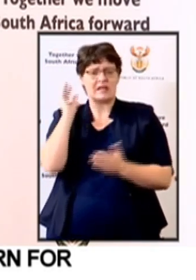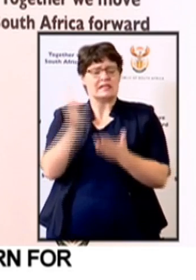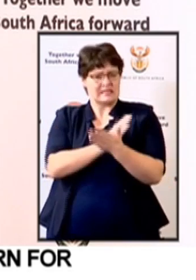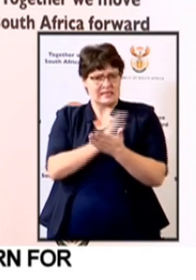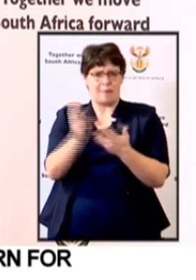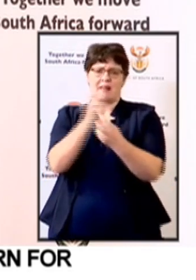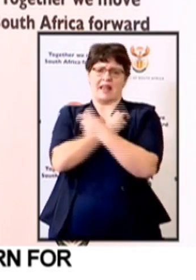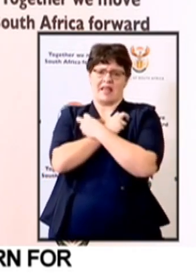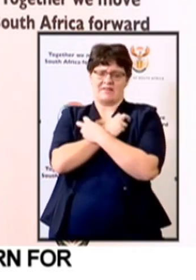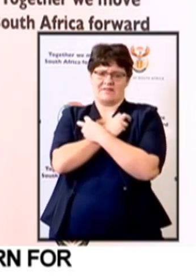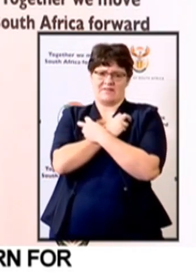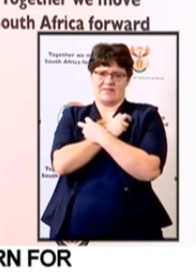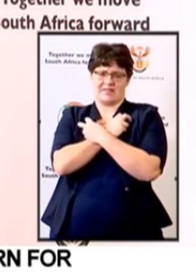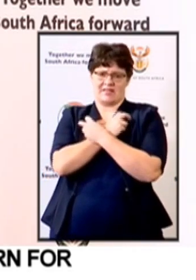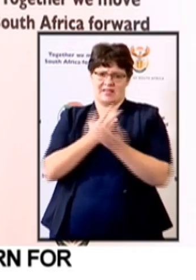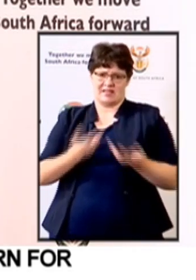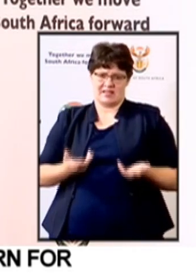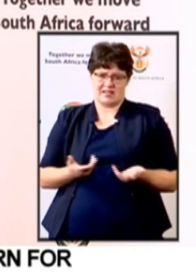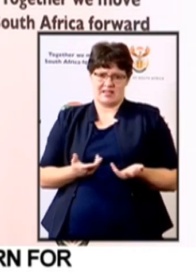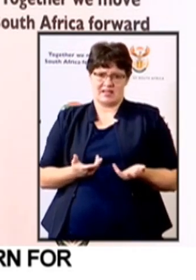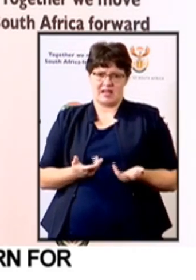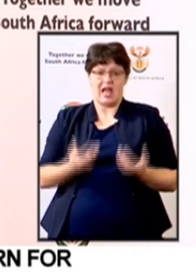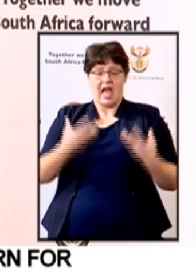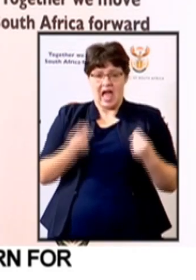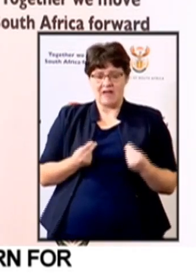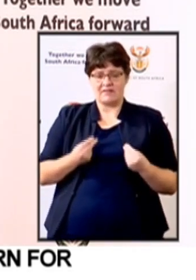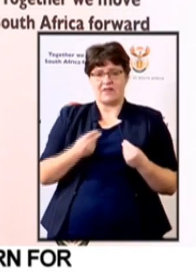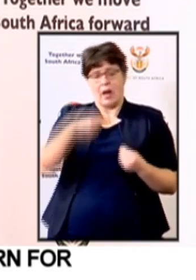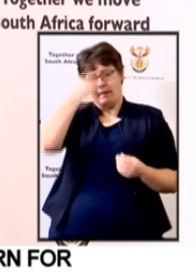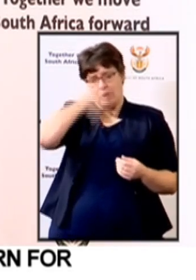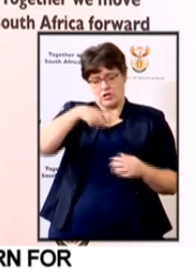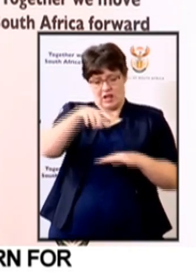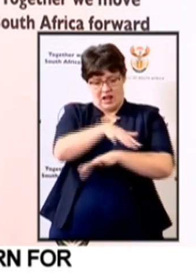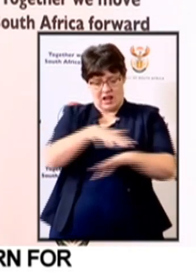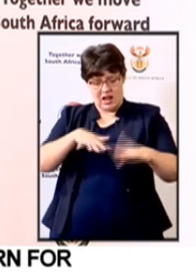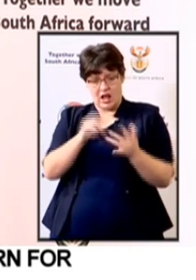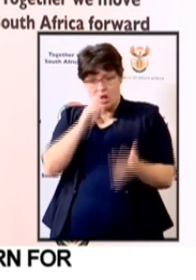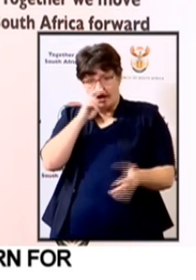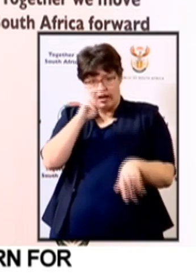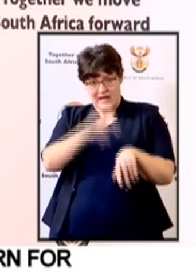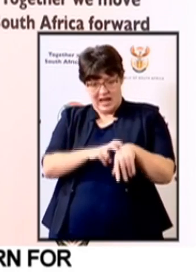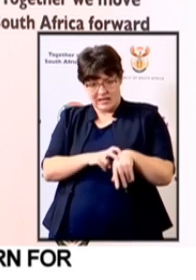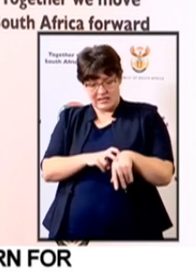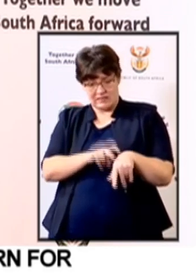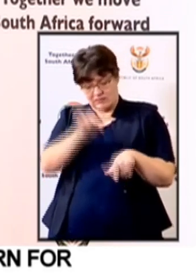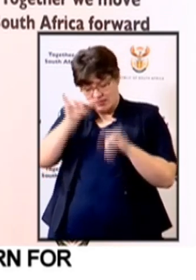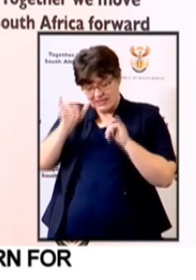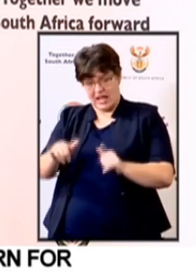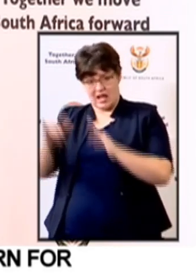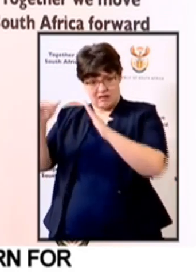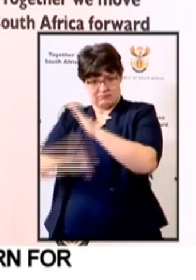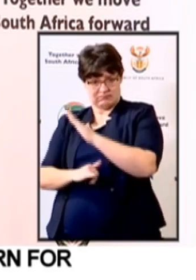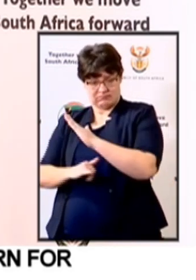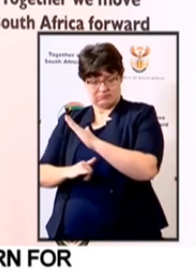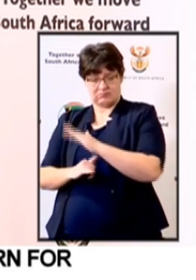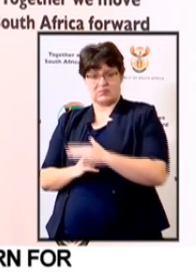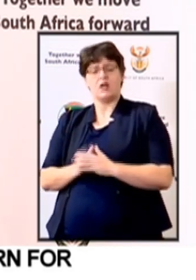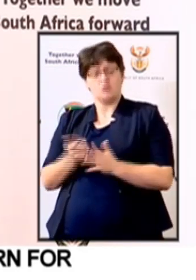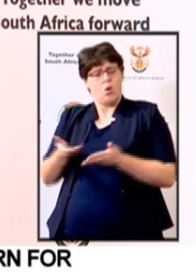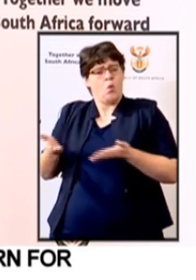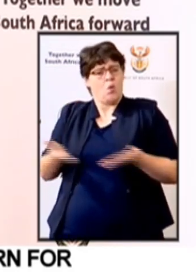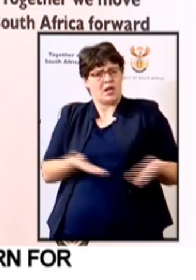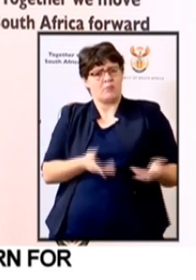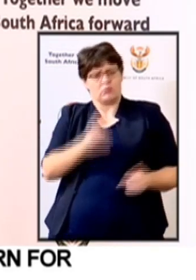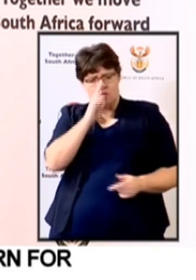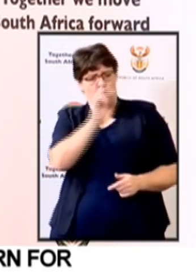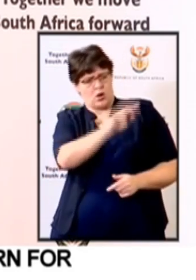leave that they are carrying, and if you have personal circumstances that would have required you to be at home, you still welcome to look